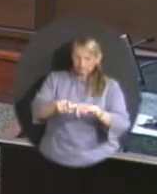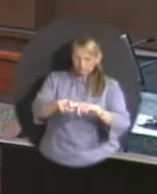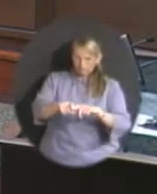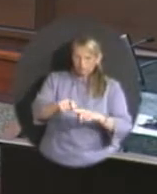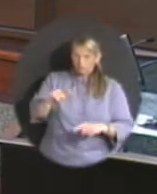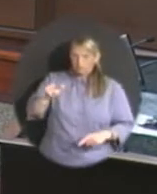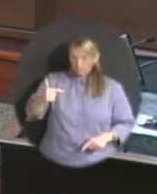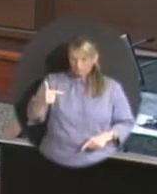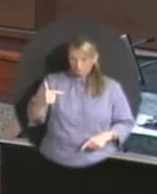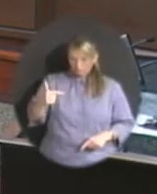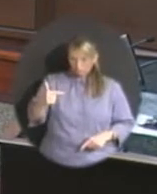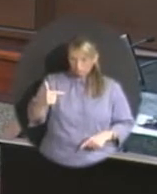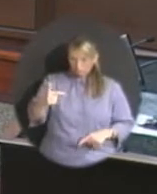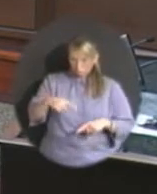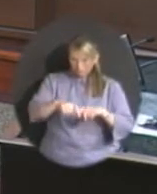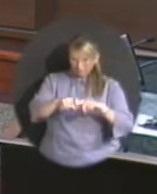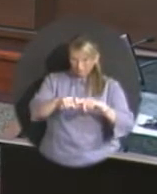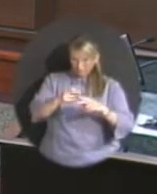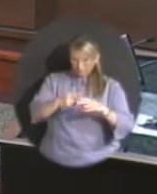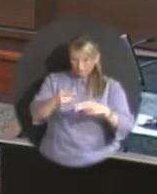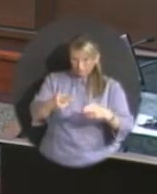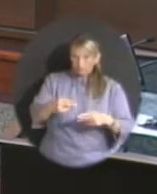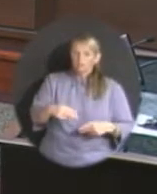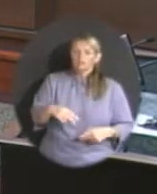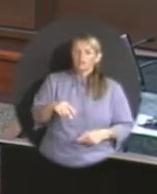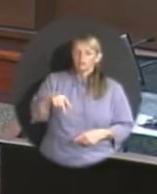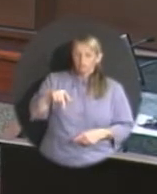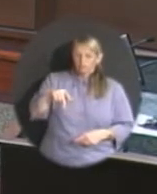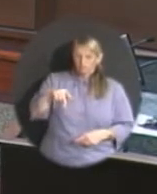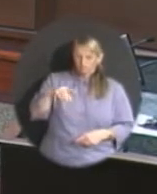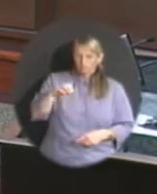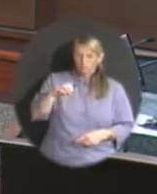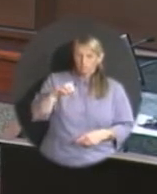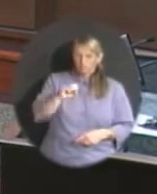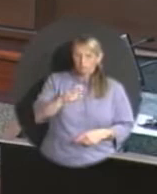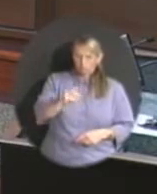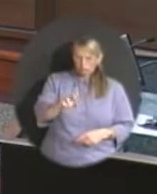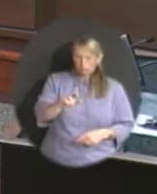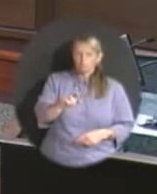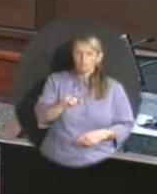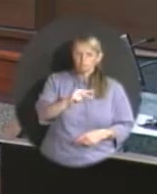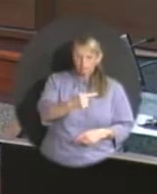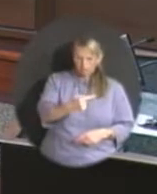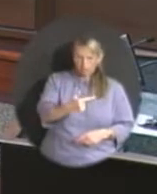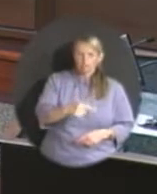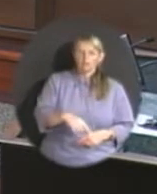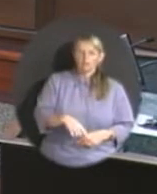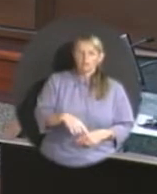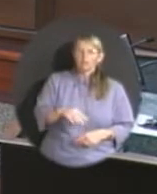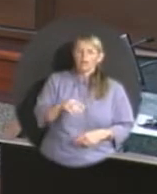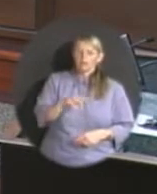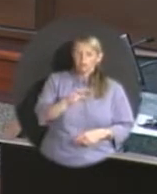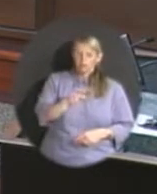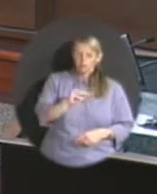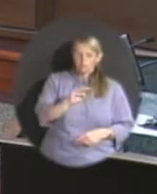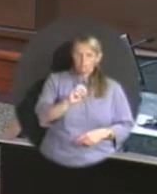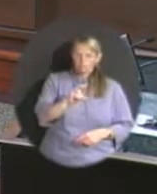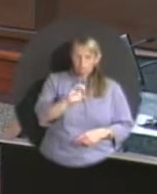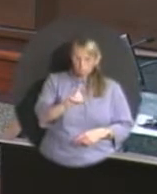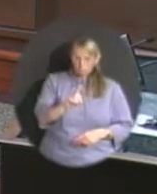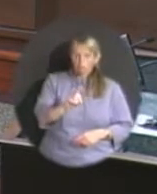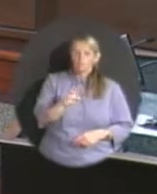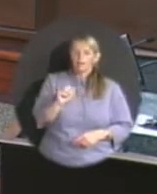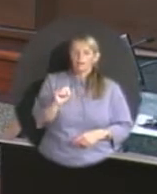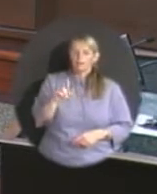second to cease nominations? Second? Second. Okay, it has been moved by Mrs. Ashley